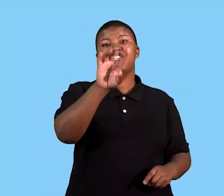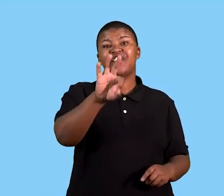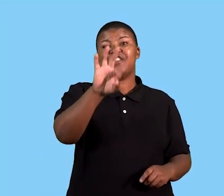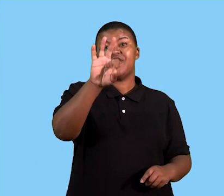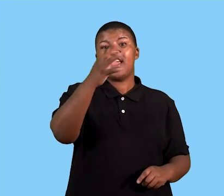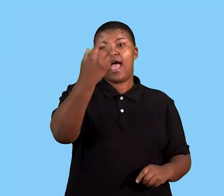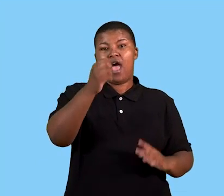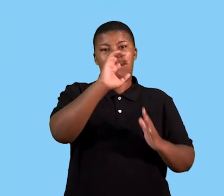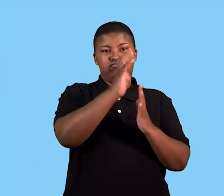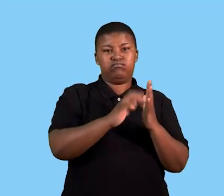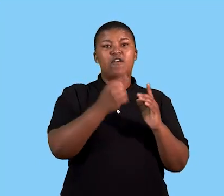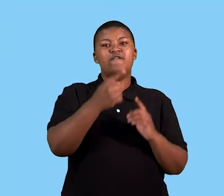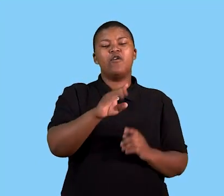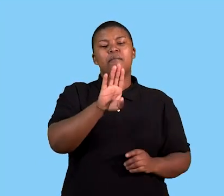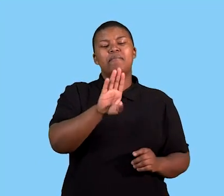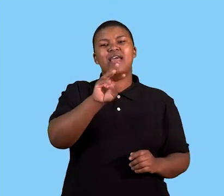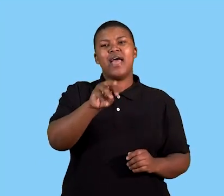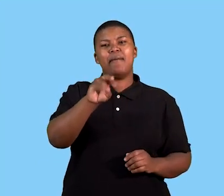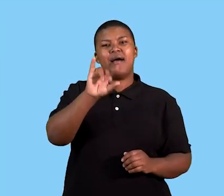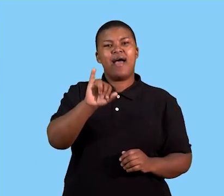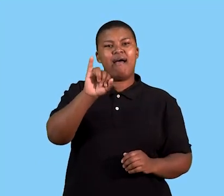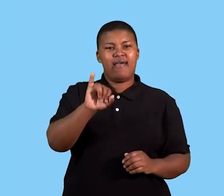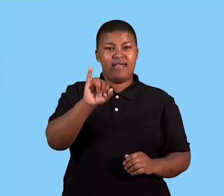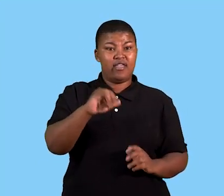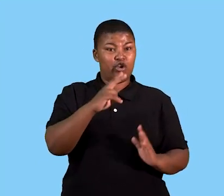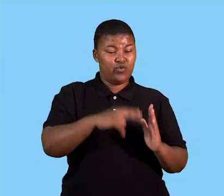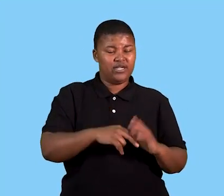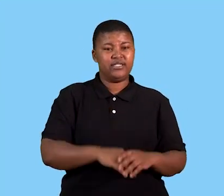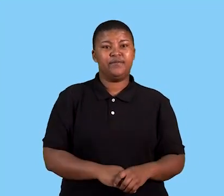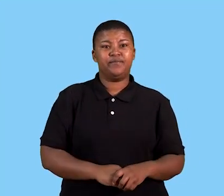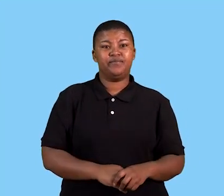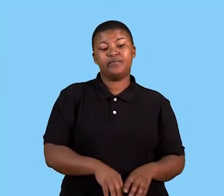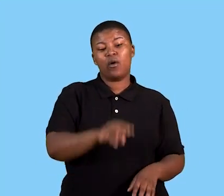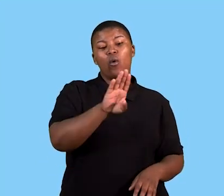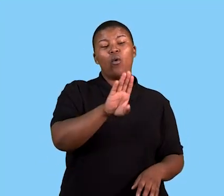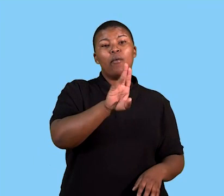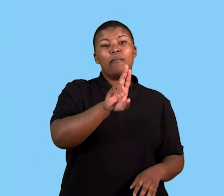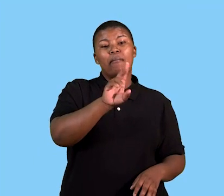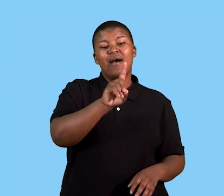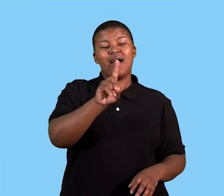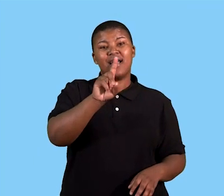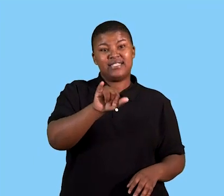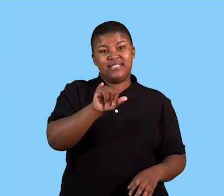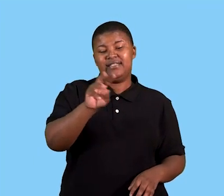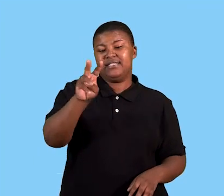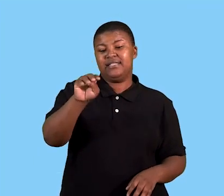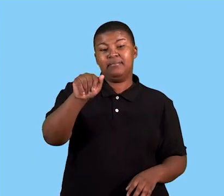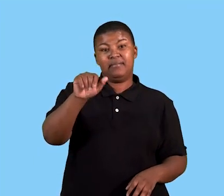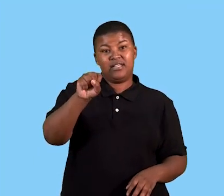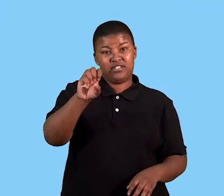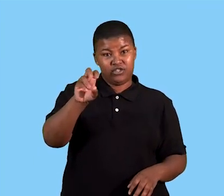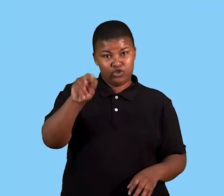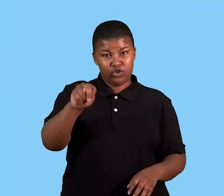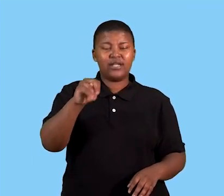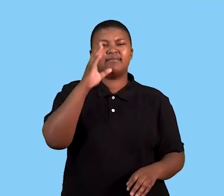a case study about Buddy Music Instruments. So let's read the case study quickly. Buddy Mason is a musician and